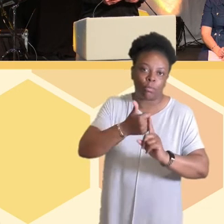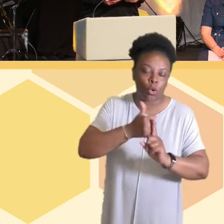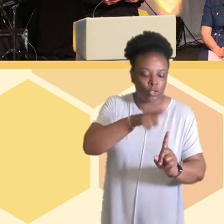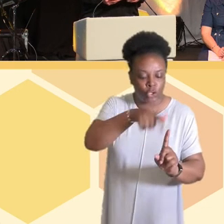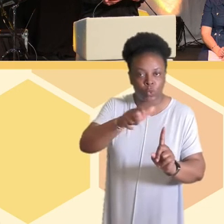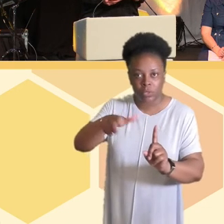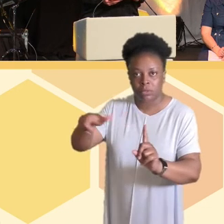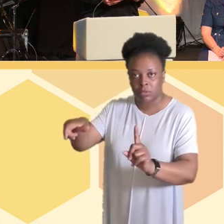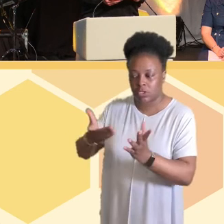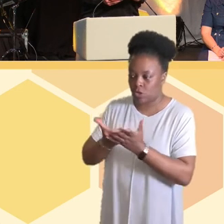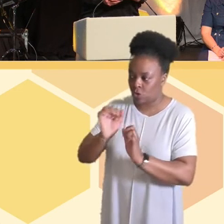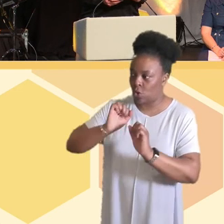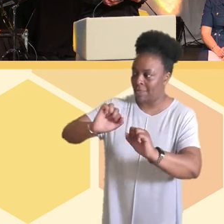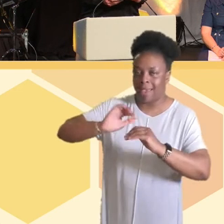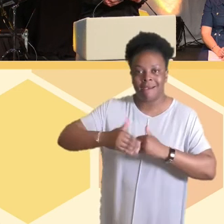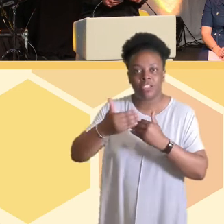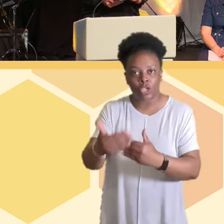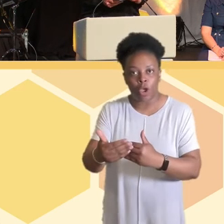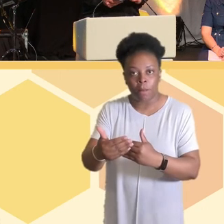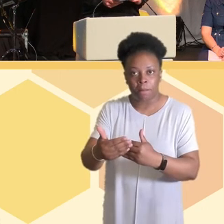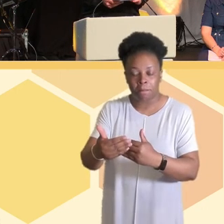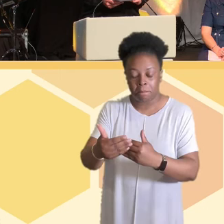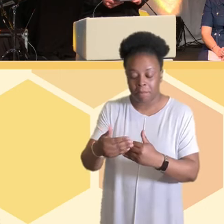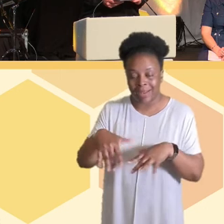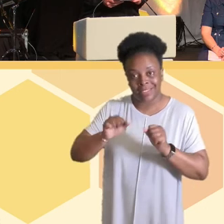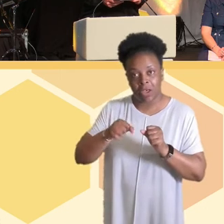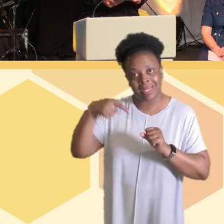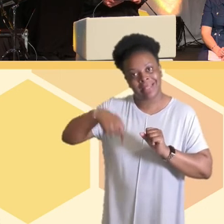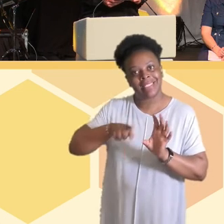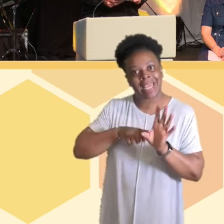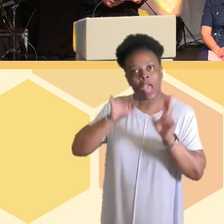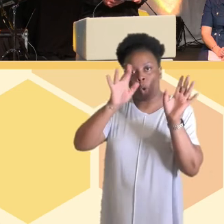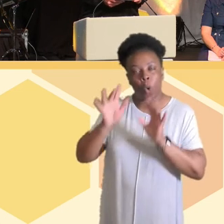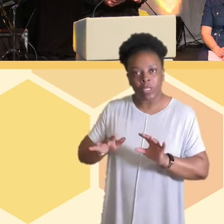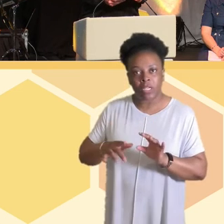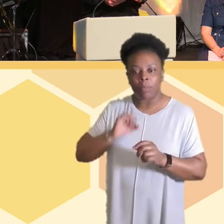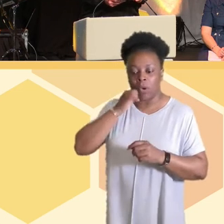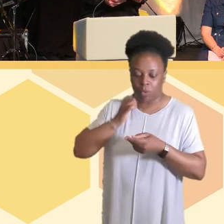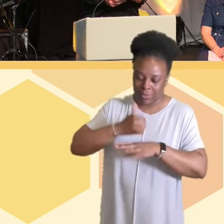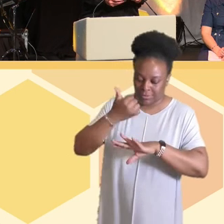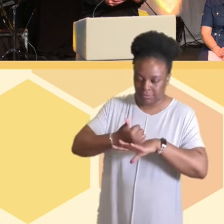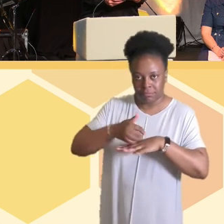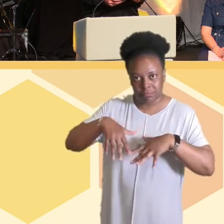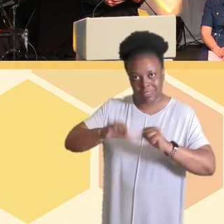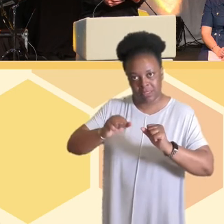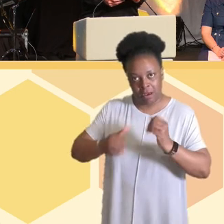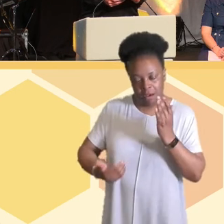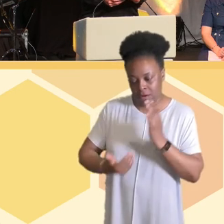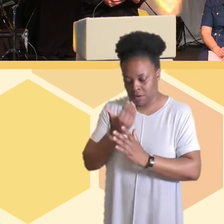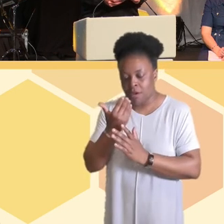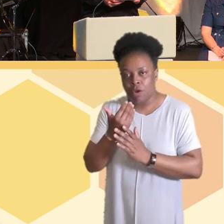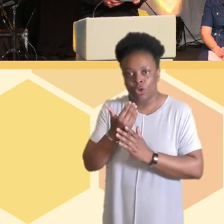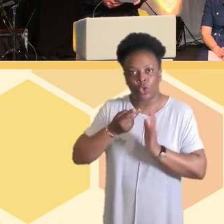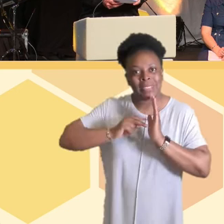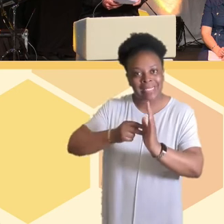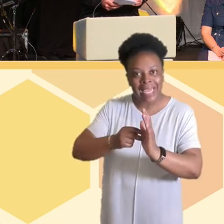and a pilot scheme has been launched for students starting this autumn. We have started a finance review to look at